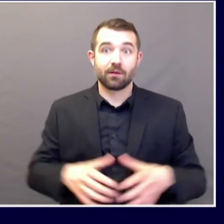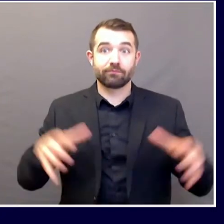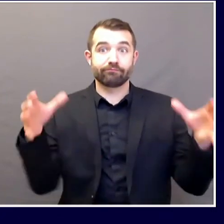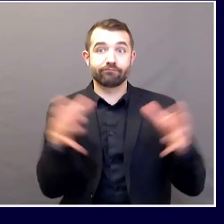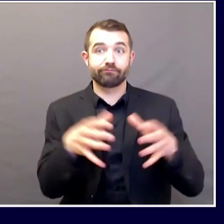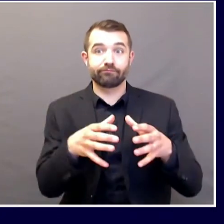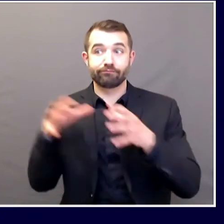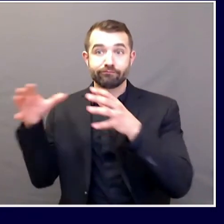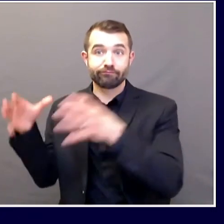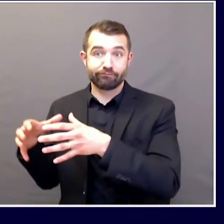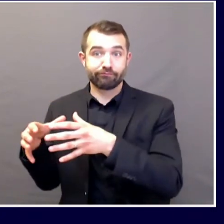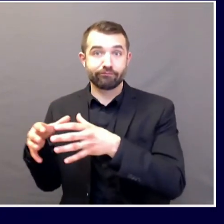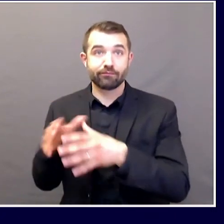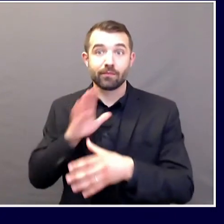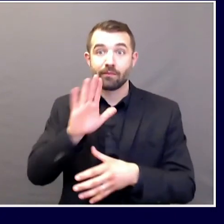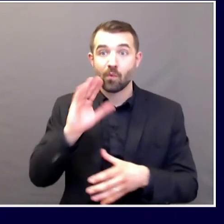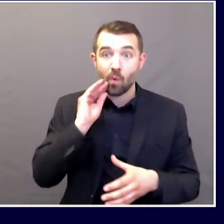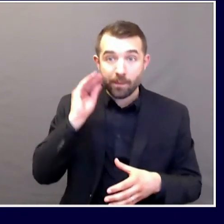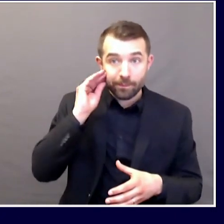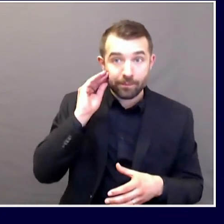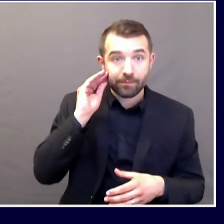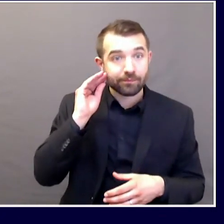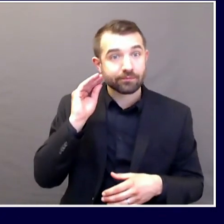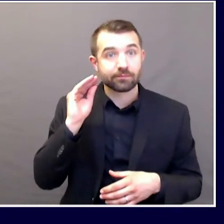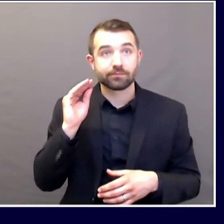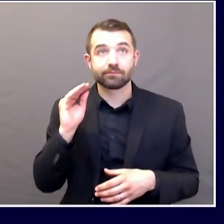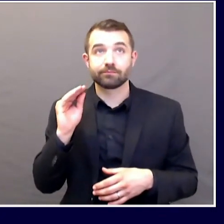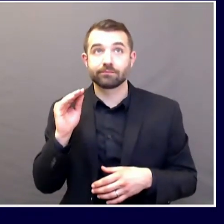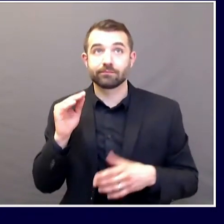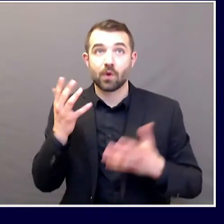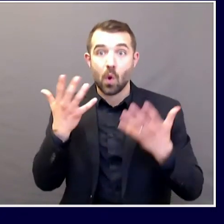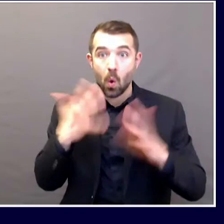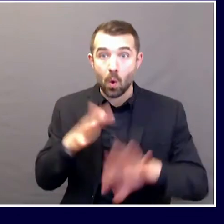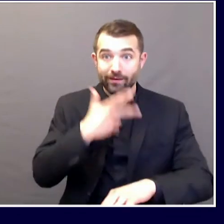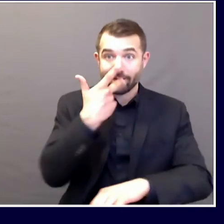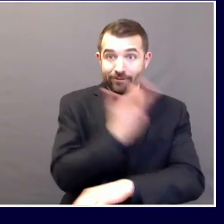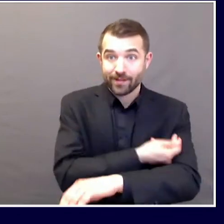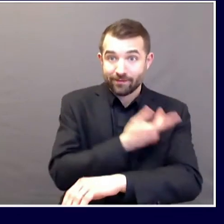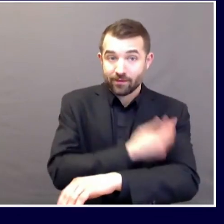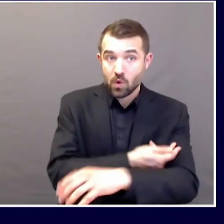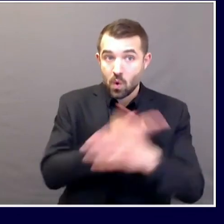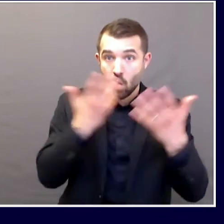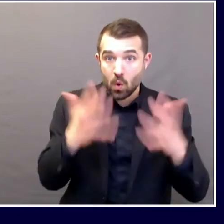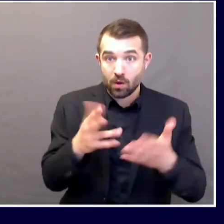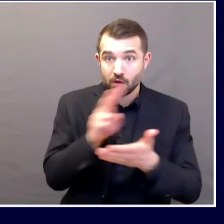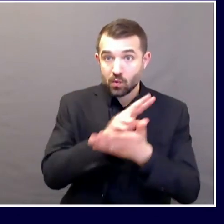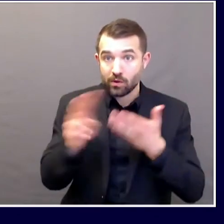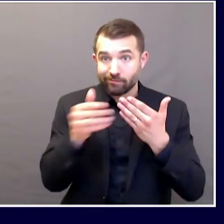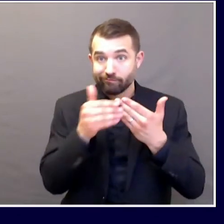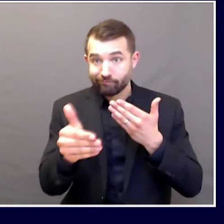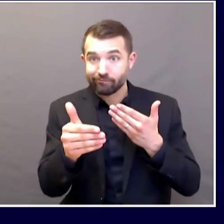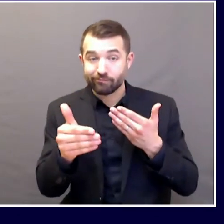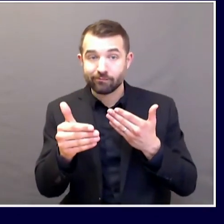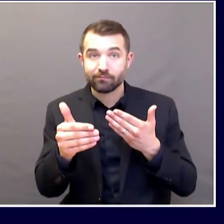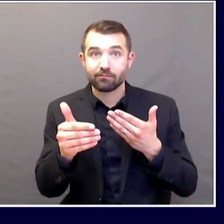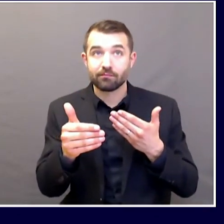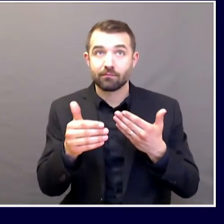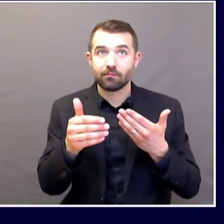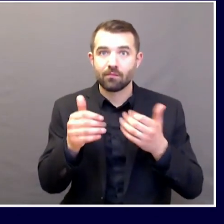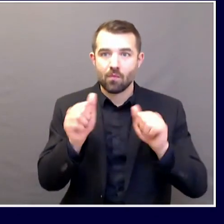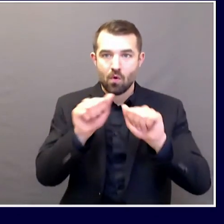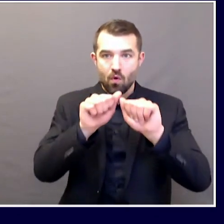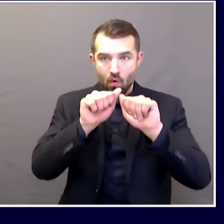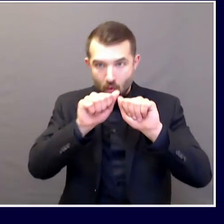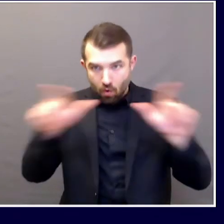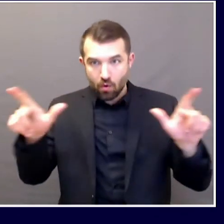private residences is one where everybody who is in attendance has been fully vaccinated. If there